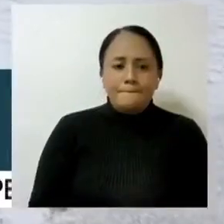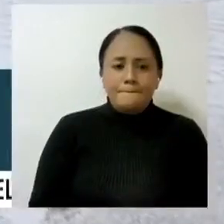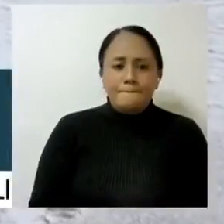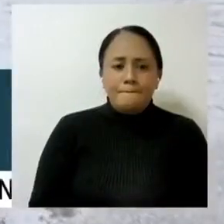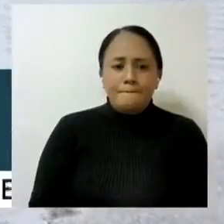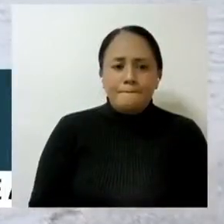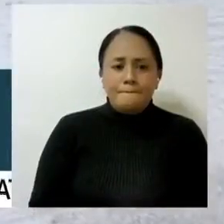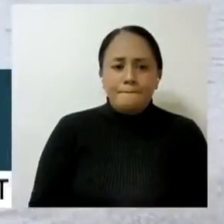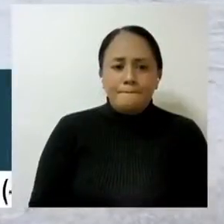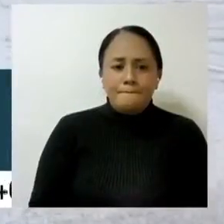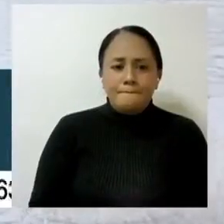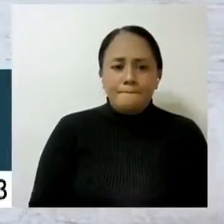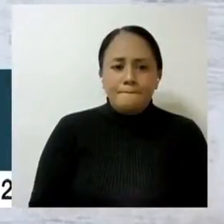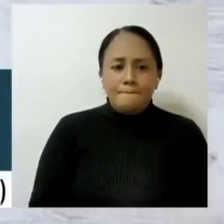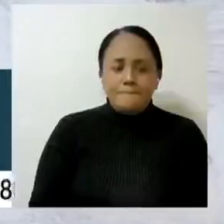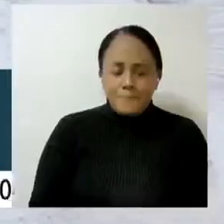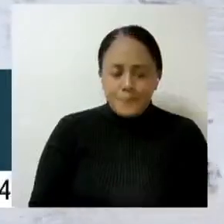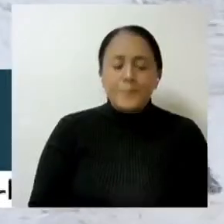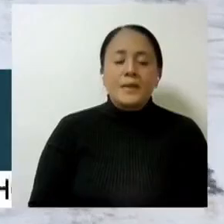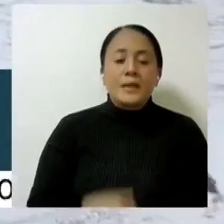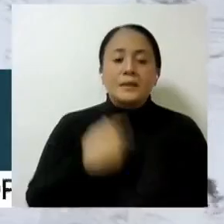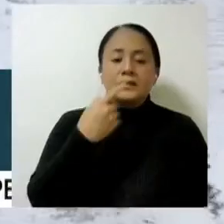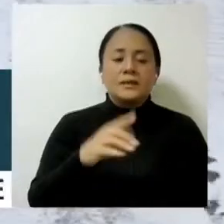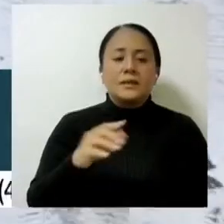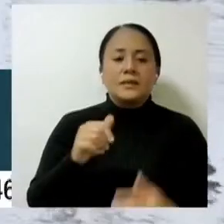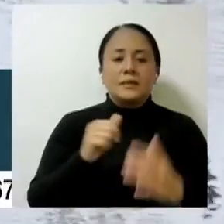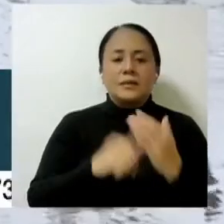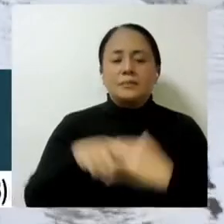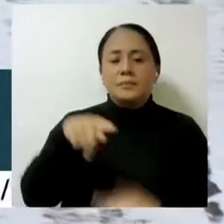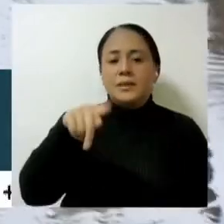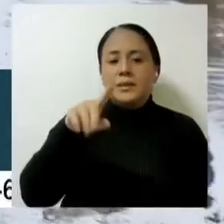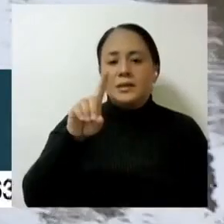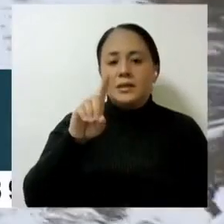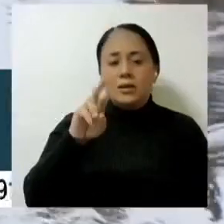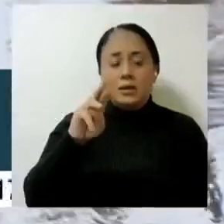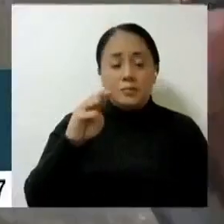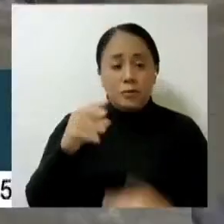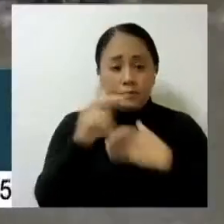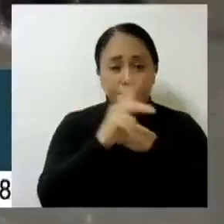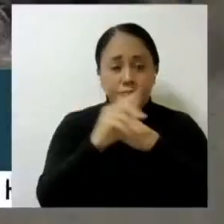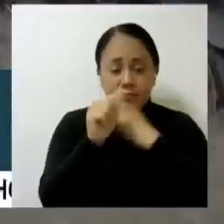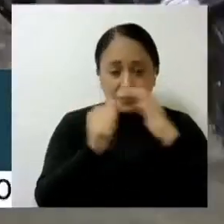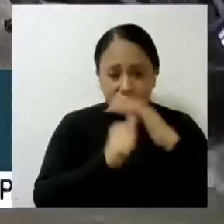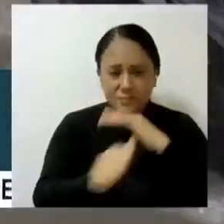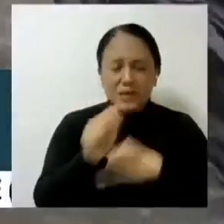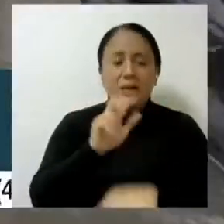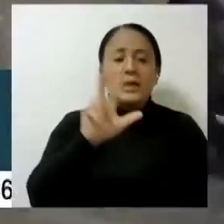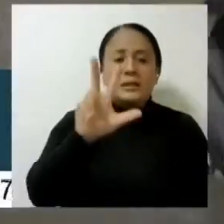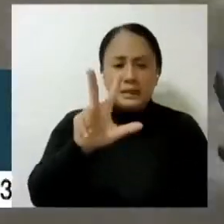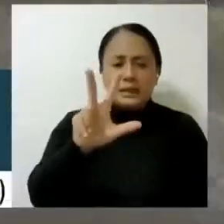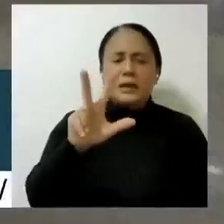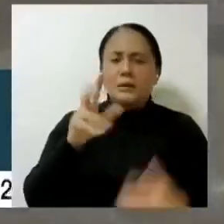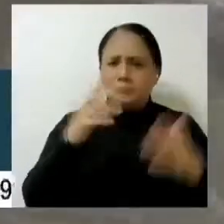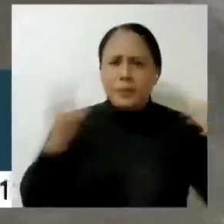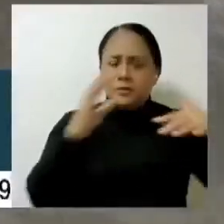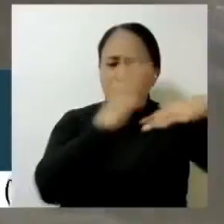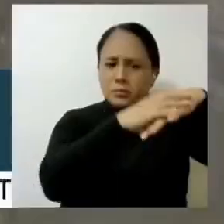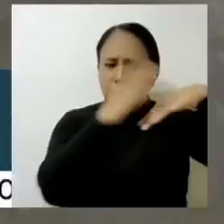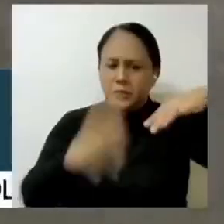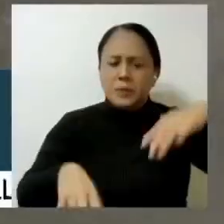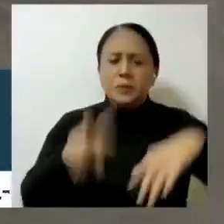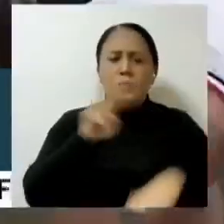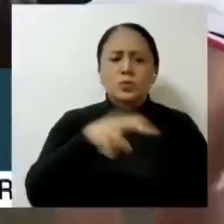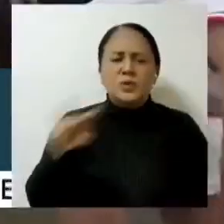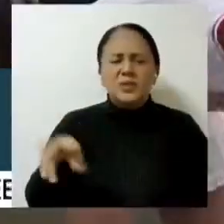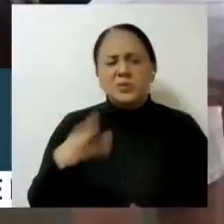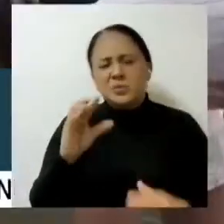Stanley, according to the Abra PDRRMO, they have monitored 3 major landslides and 22 minor landslides,